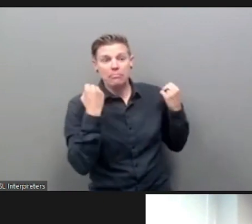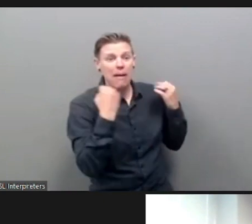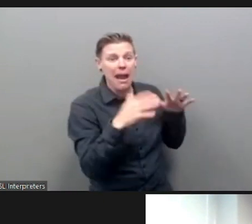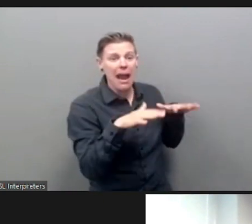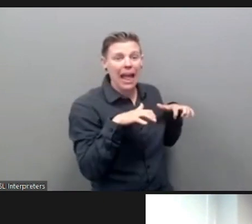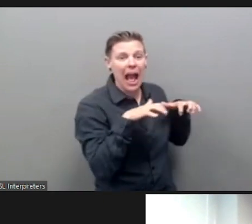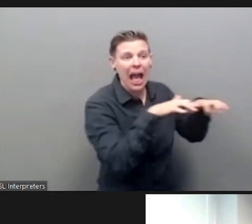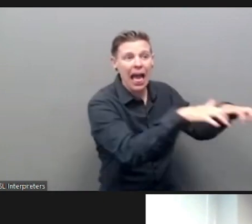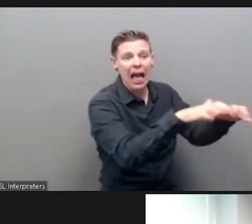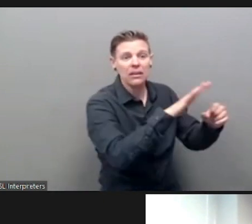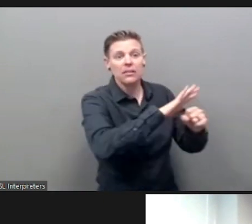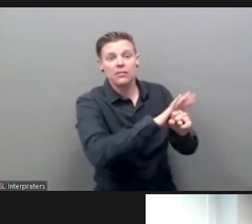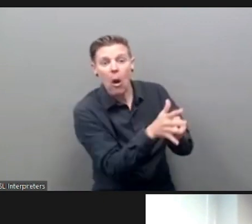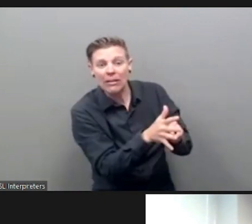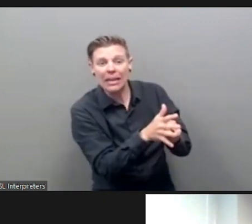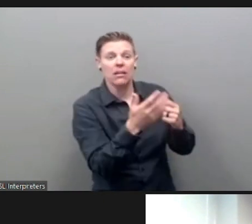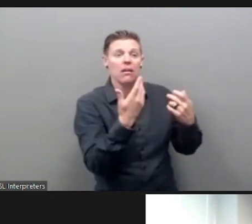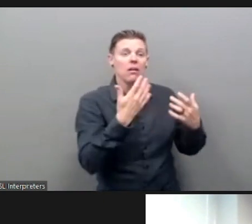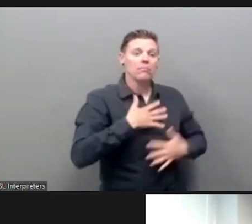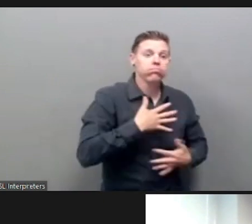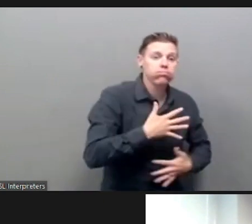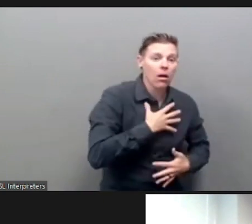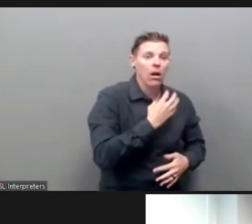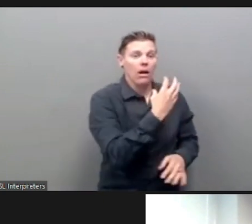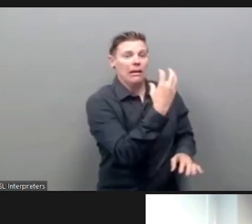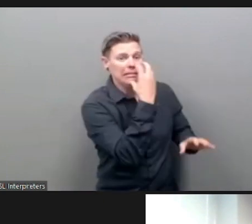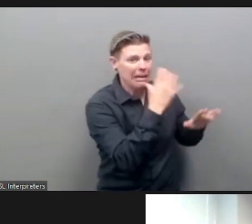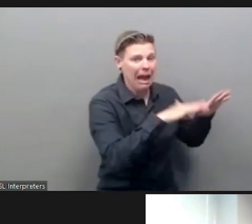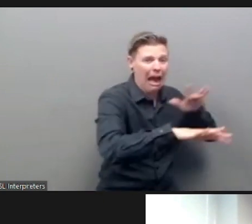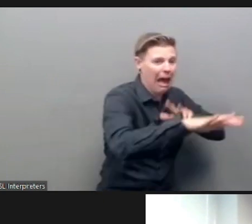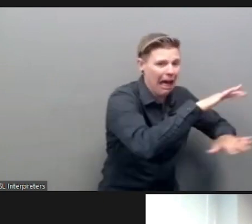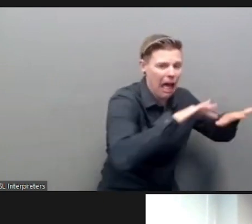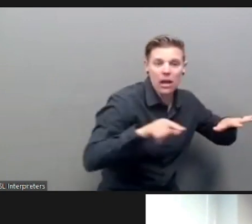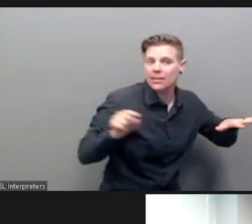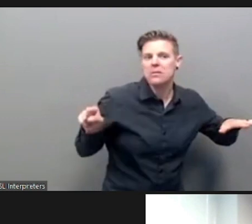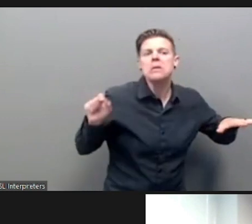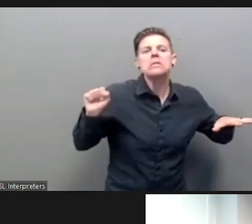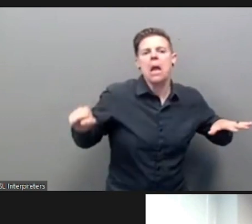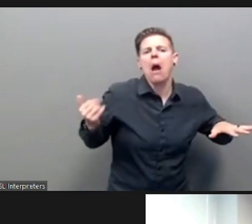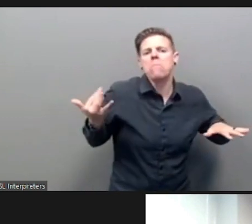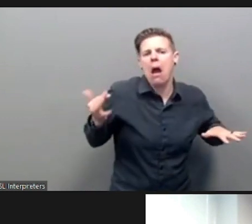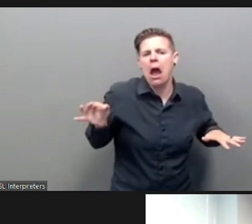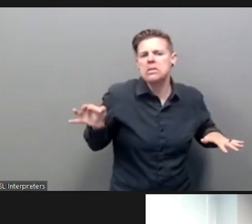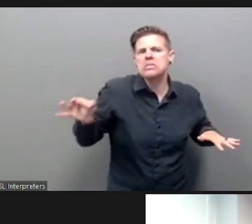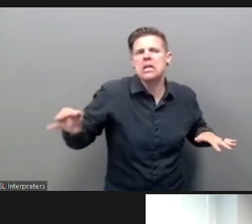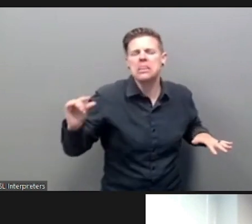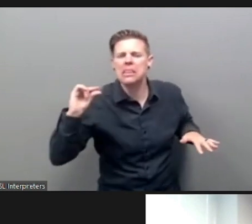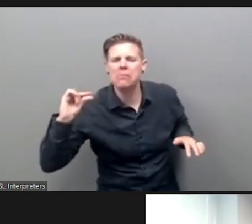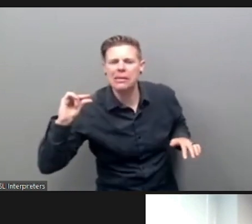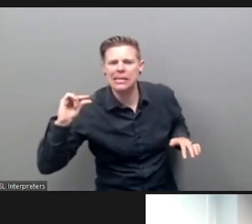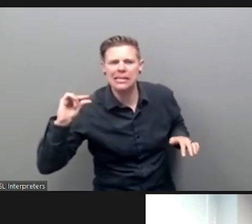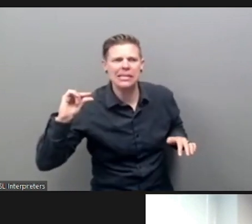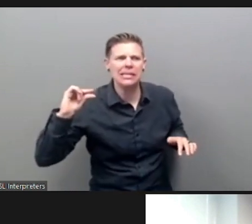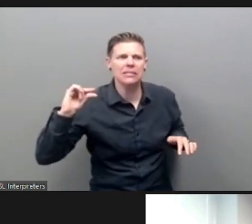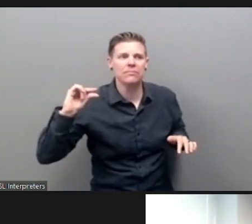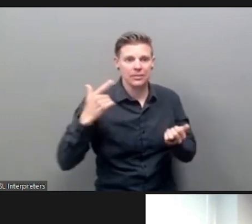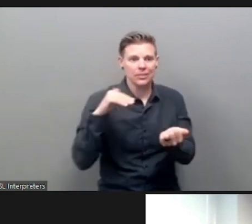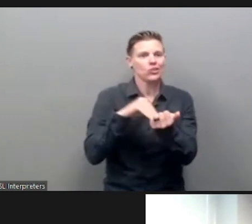or redefining medically necessary care in terms of the clinician's assessment, I think we'll see